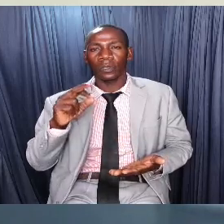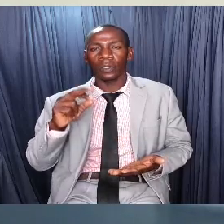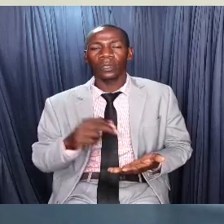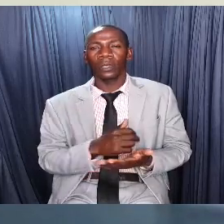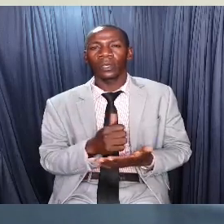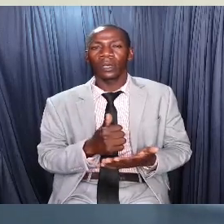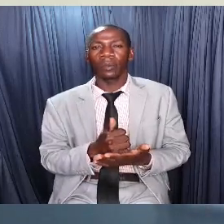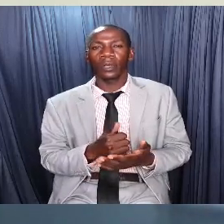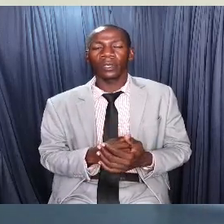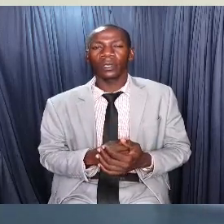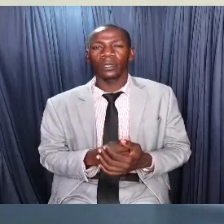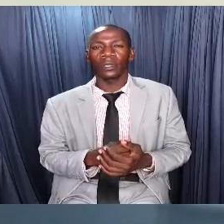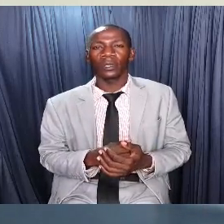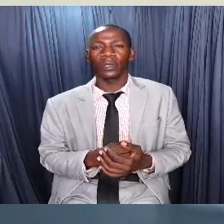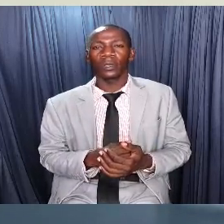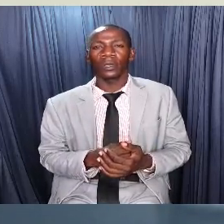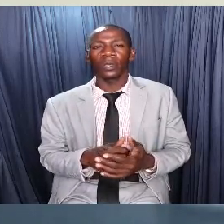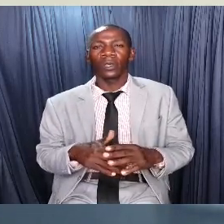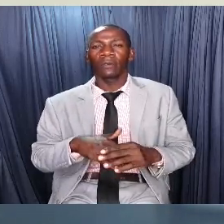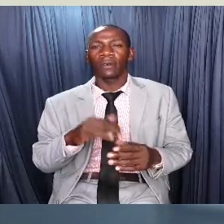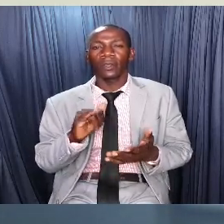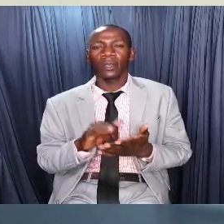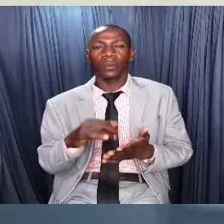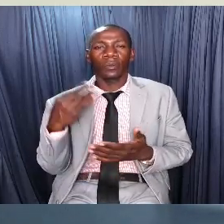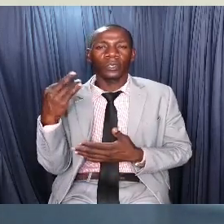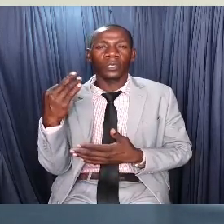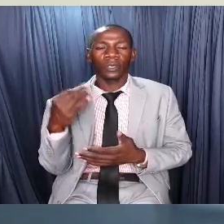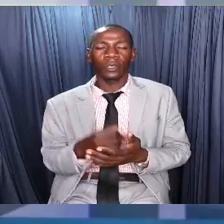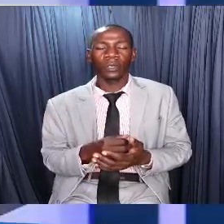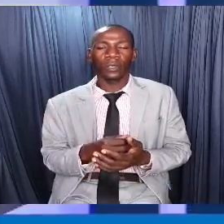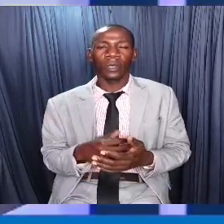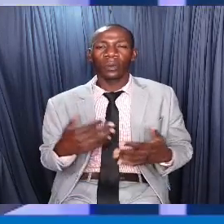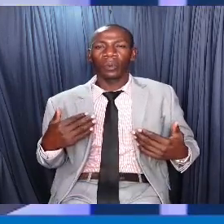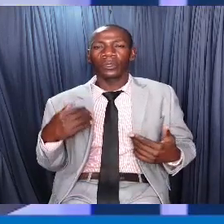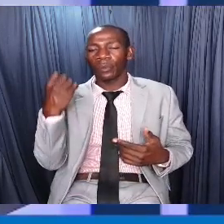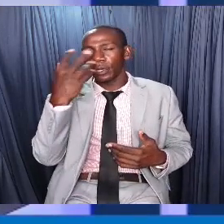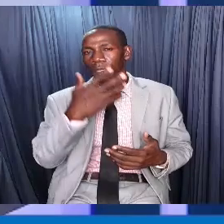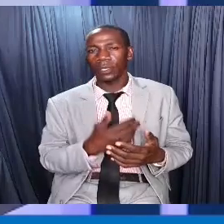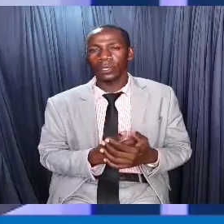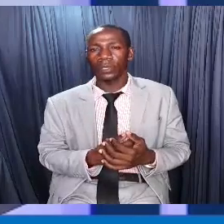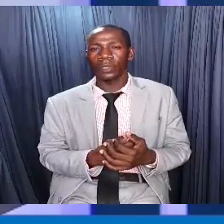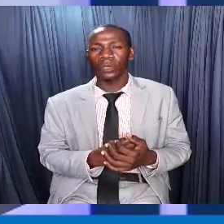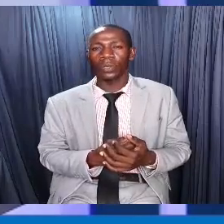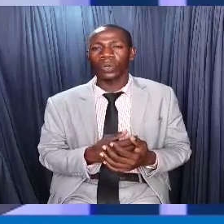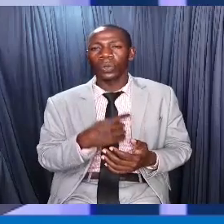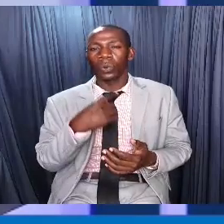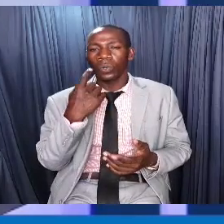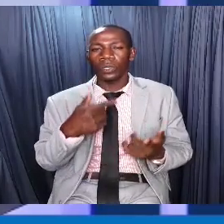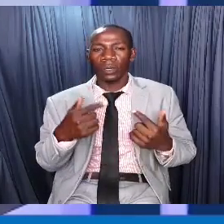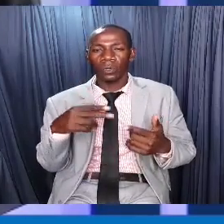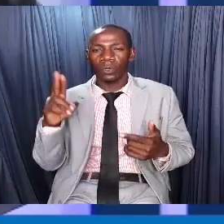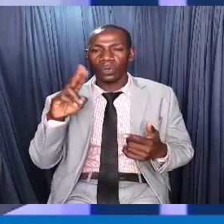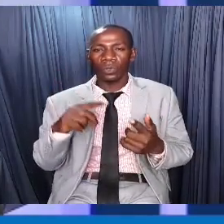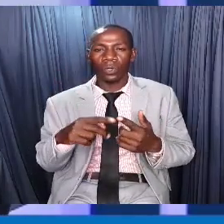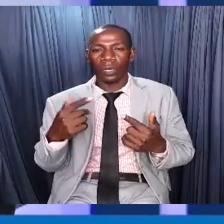Bwana Yesu asifiwe sana. Amen. Akajikuta anahubiri. He found himself preaching. Wale watu wakashangaa. People were surprised. Huyo alikuwa akija hapa. He used to